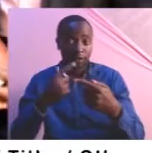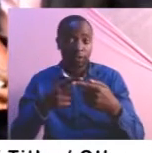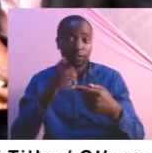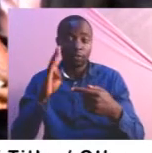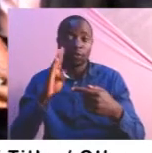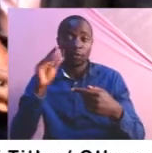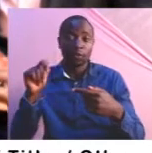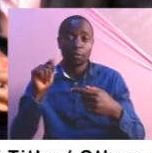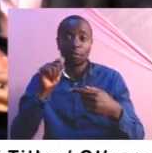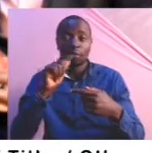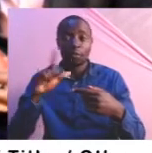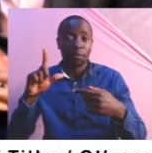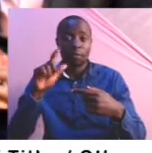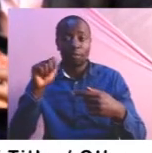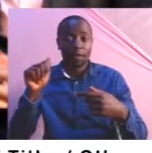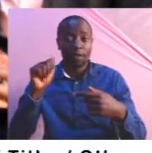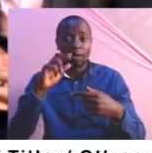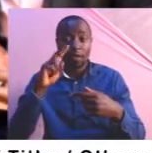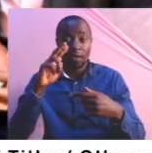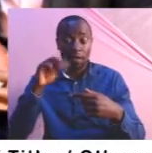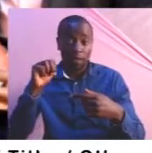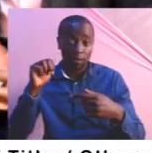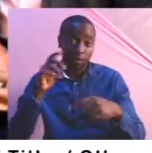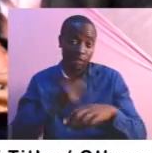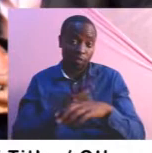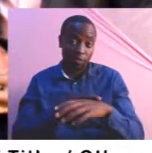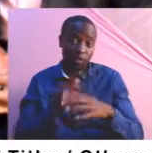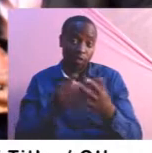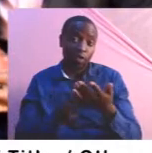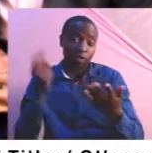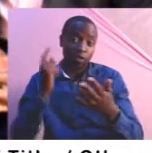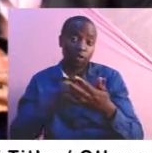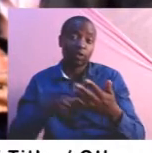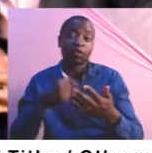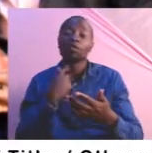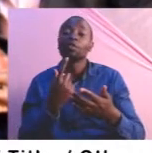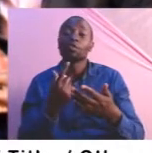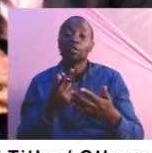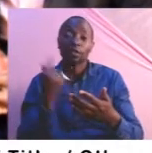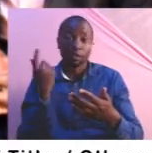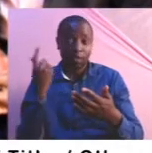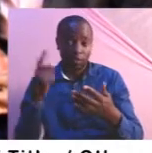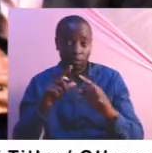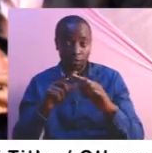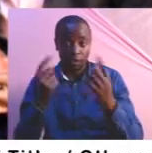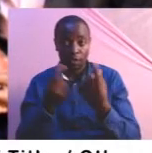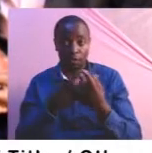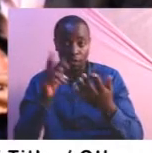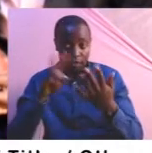there, after he still goes ahead, and God tells him what to say to every of those groups. When you read on in